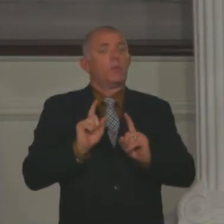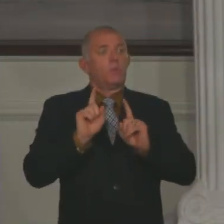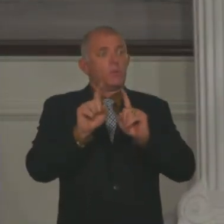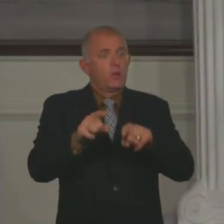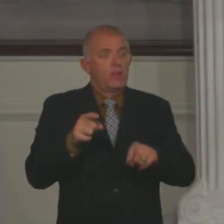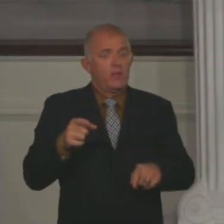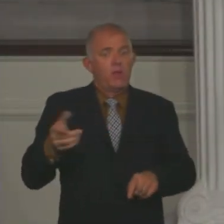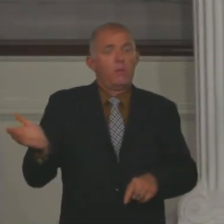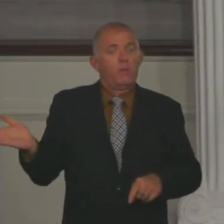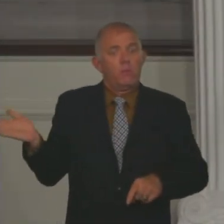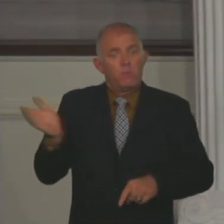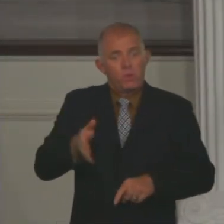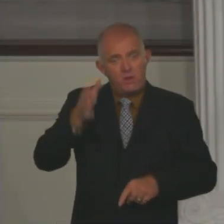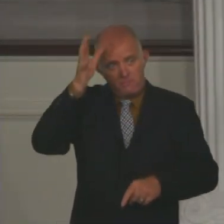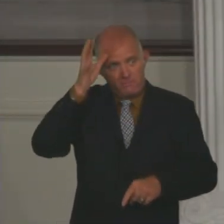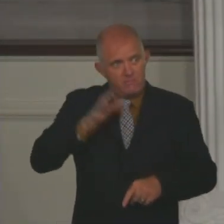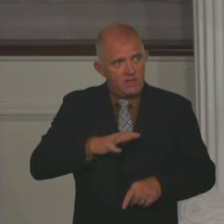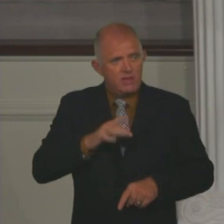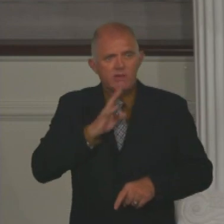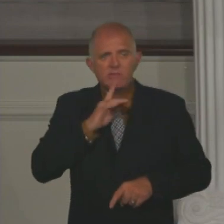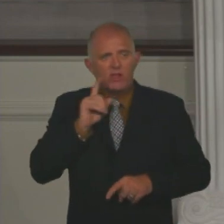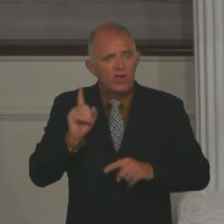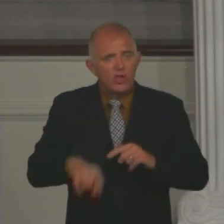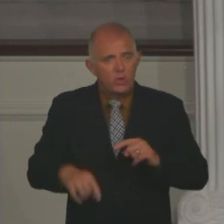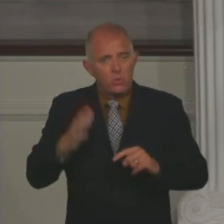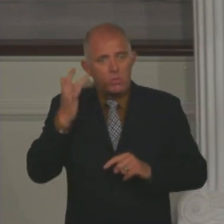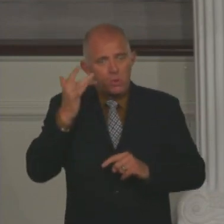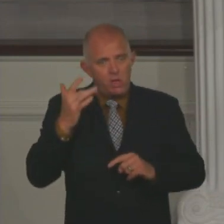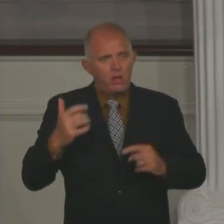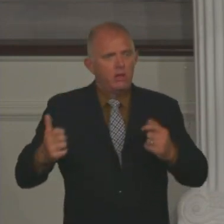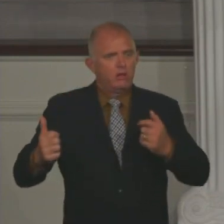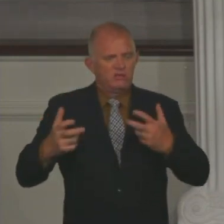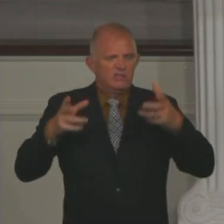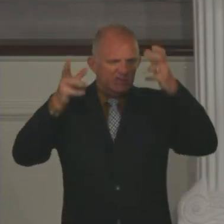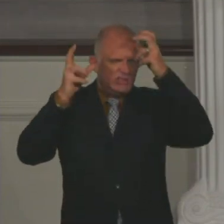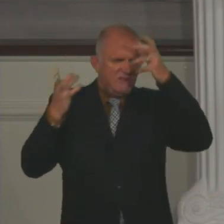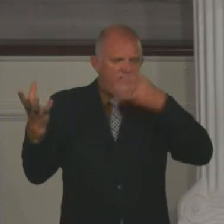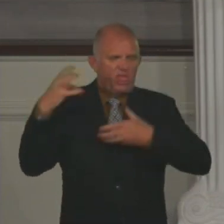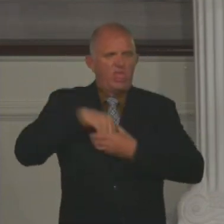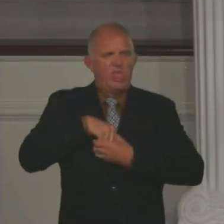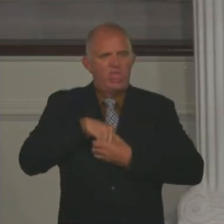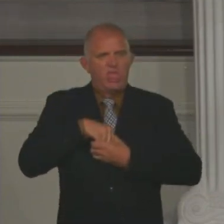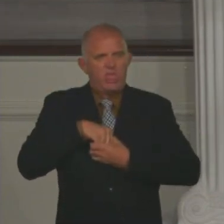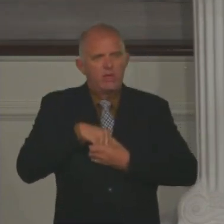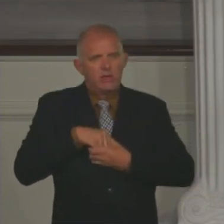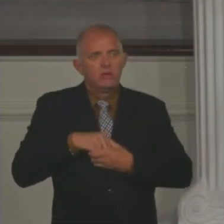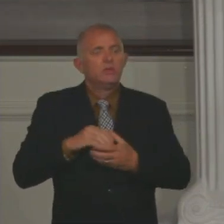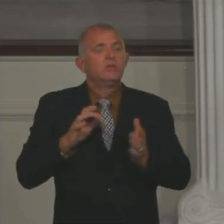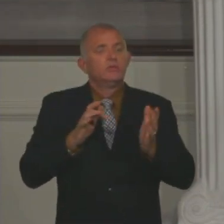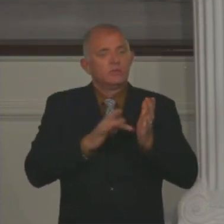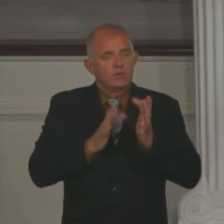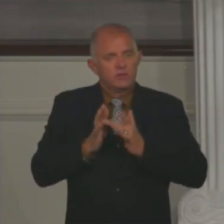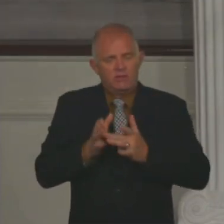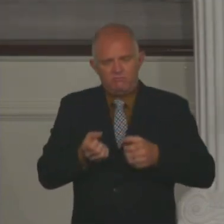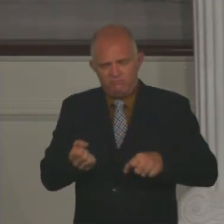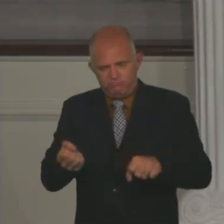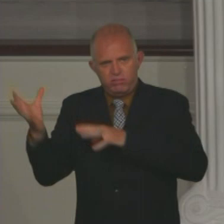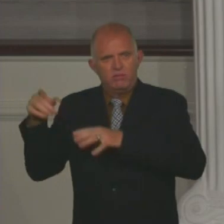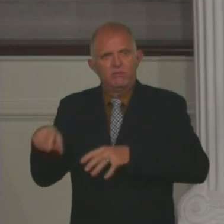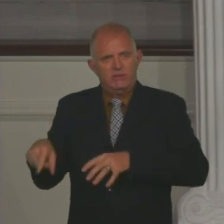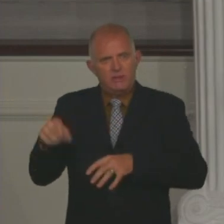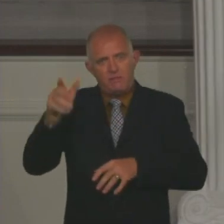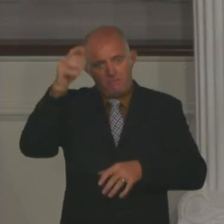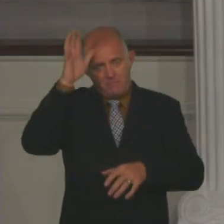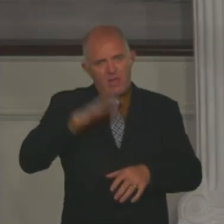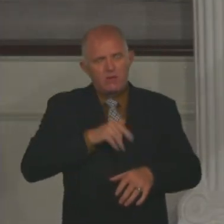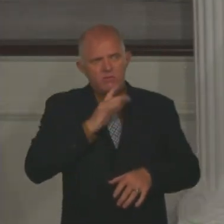who couldn't speak because he was filled with a demon. Jesus relieved him of the demon. The man spoke. Everybody was happy. He